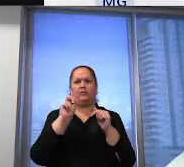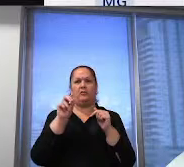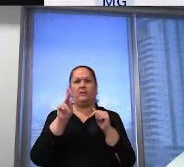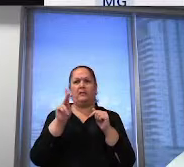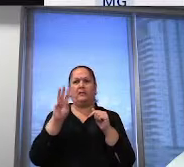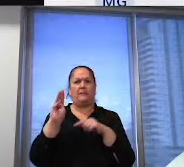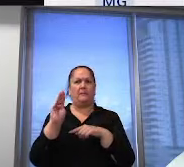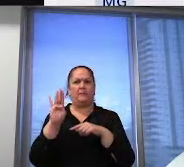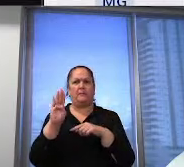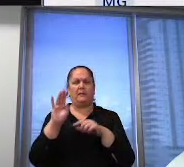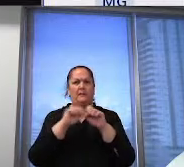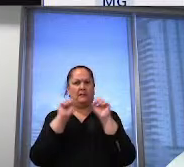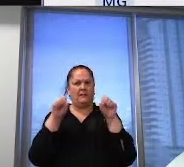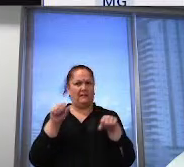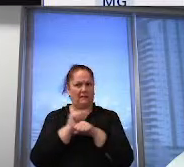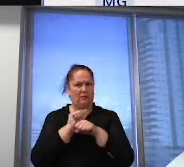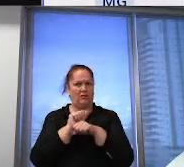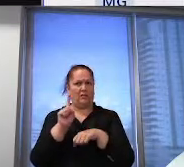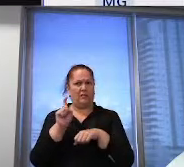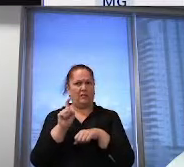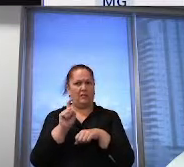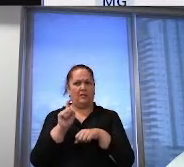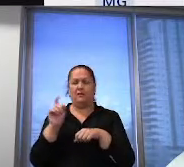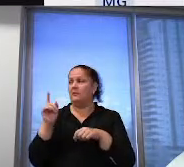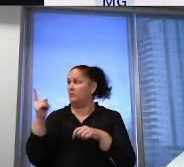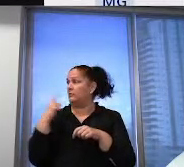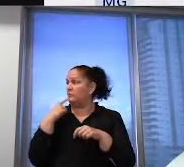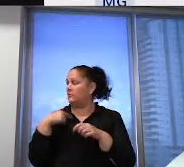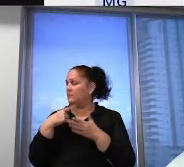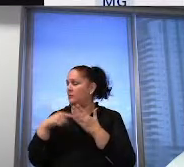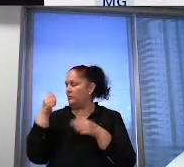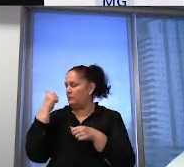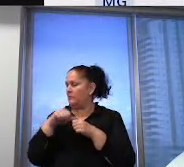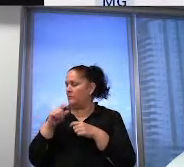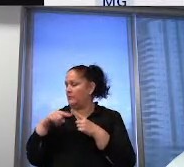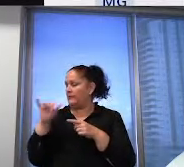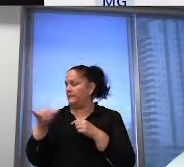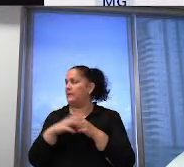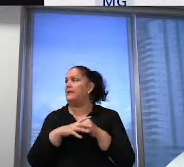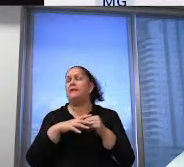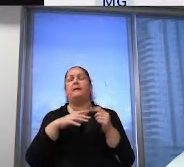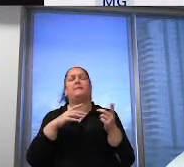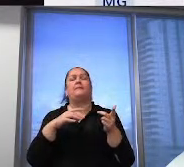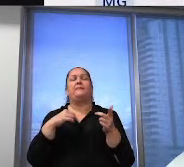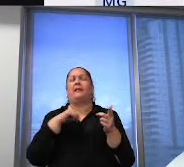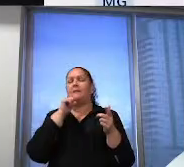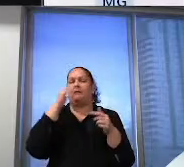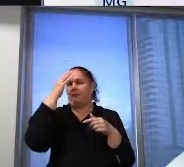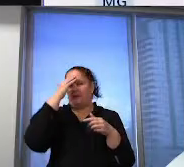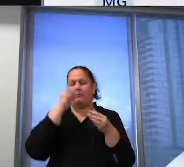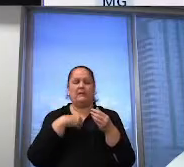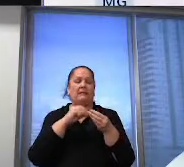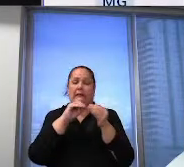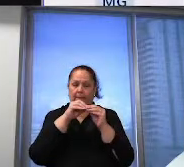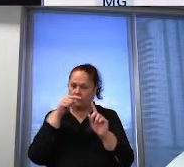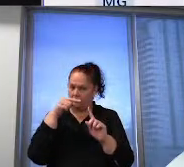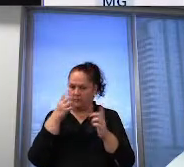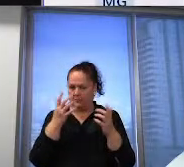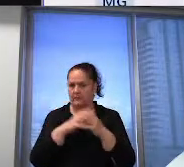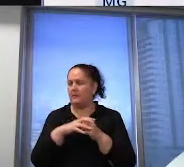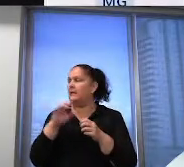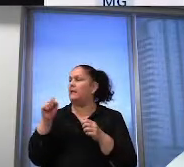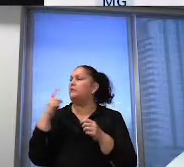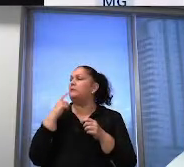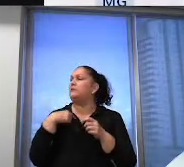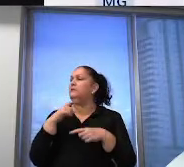230 kV system work. Why don't you tell me what you remember about it? I'm not familiar with the number. I'm sorry.